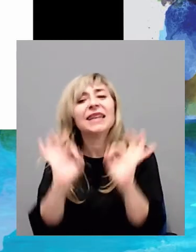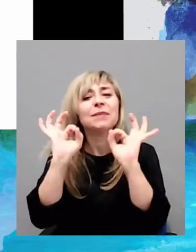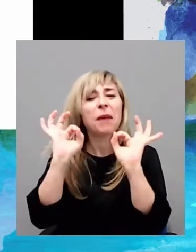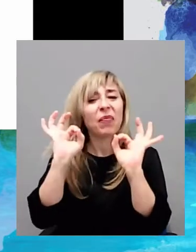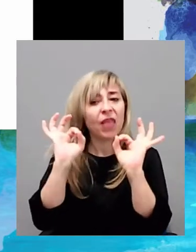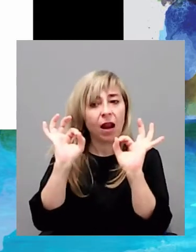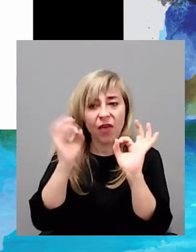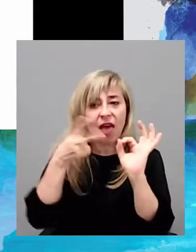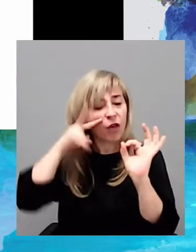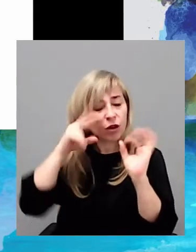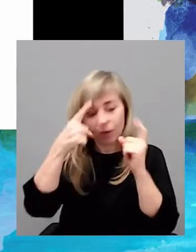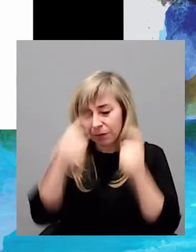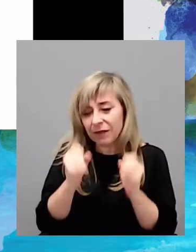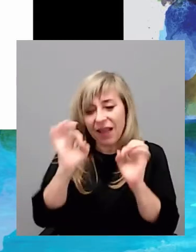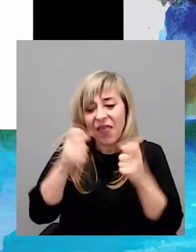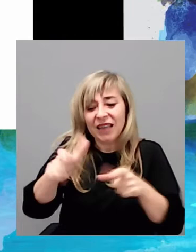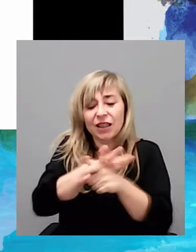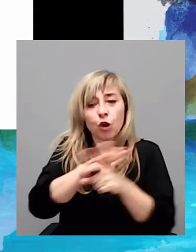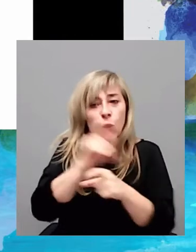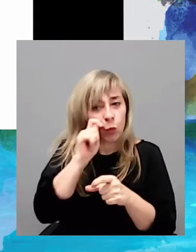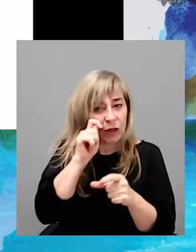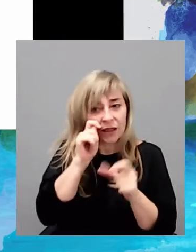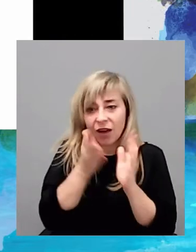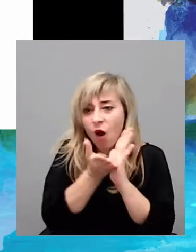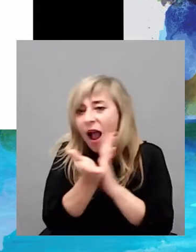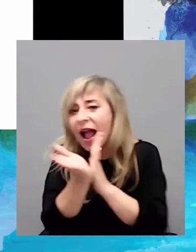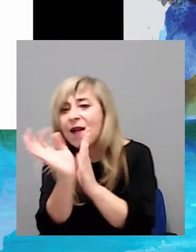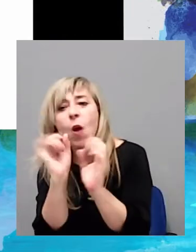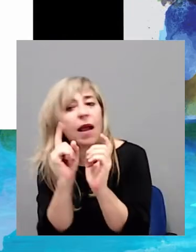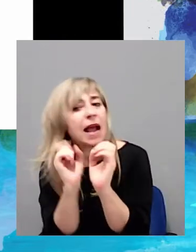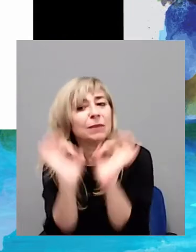specializations for professionals in this sector. First,